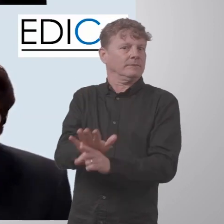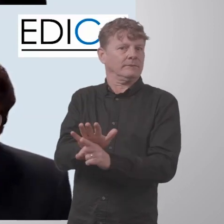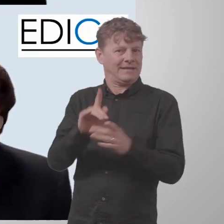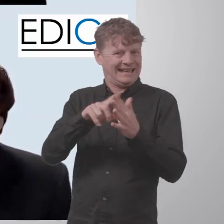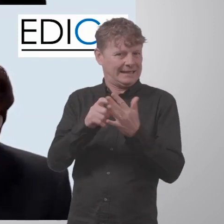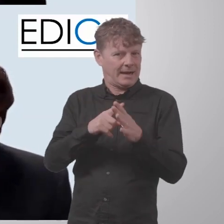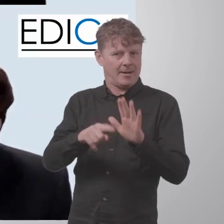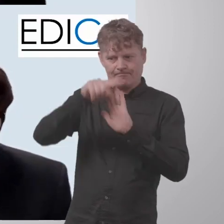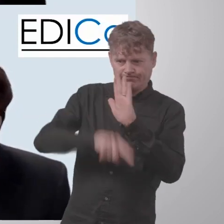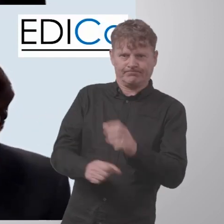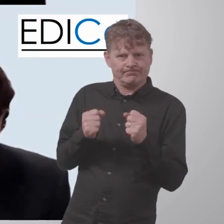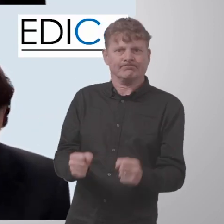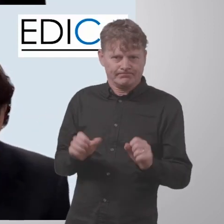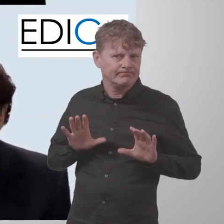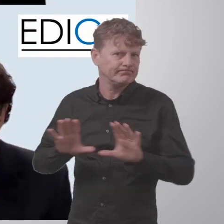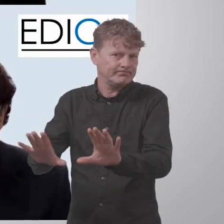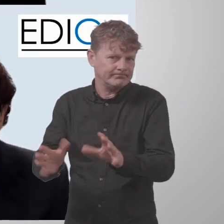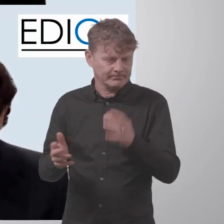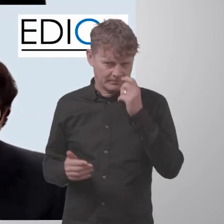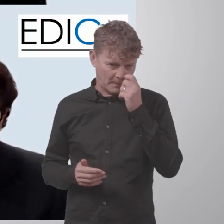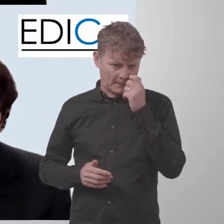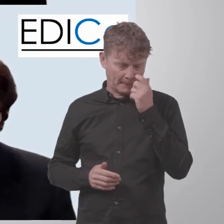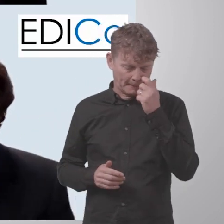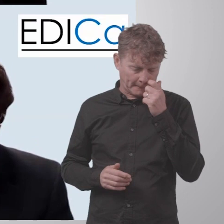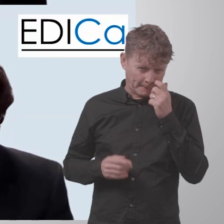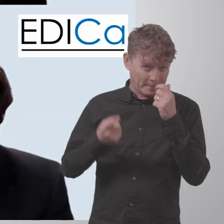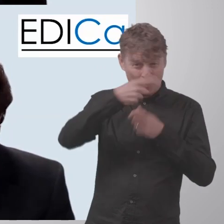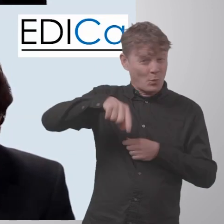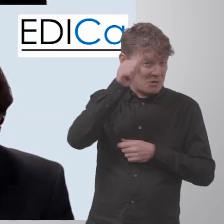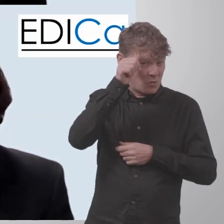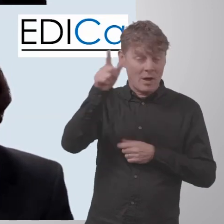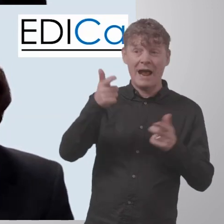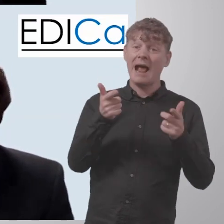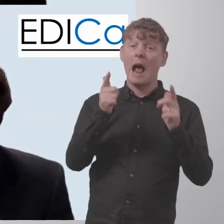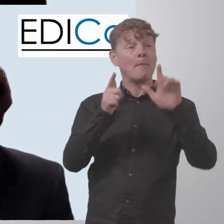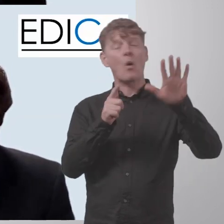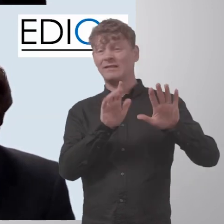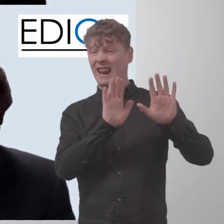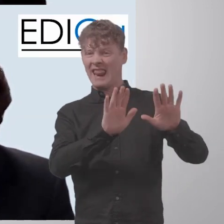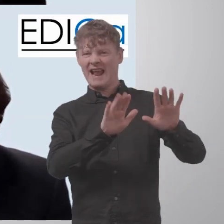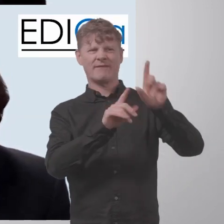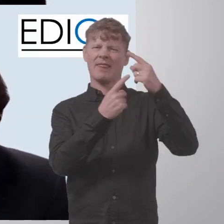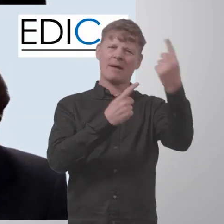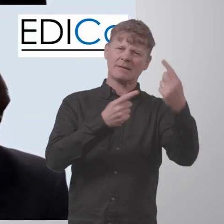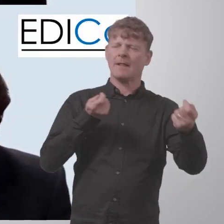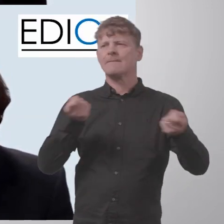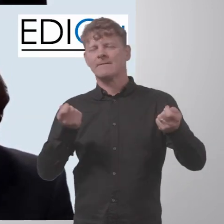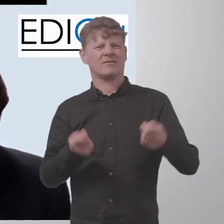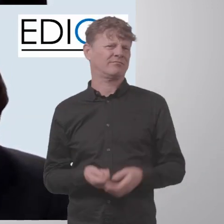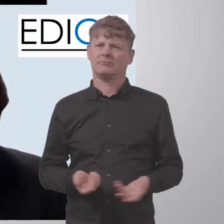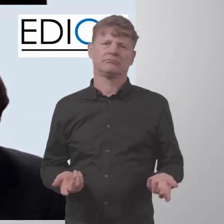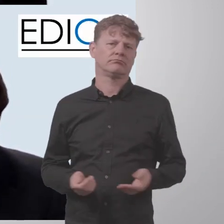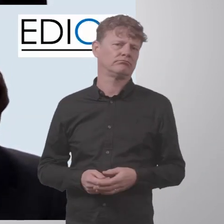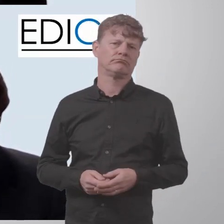Because as we've seen, if employees are broadly left to their own devices, we see that poor practice